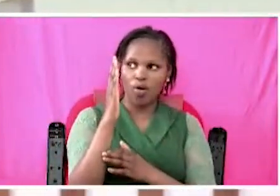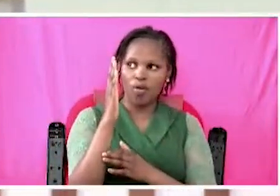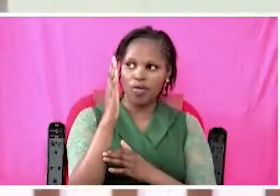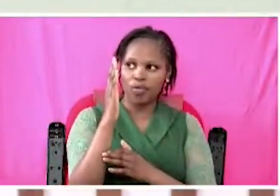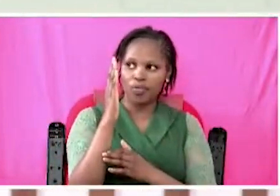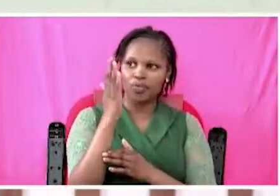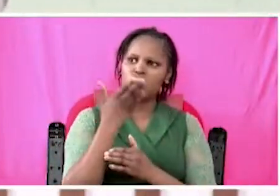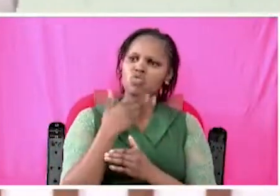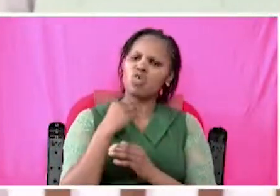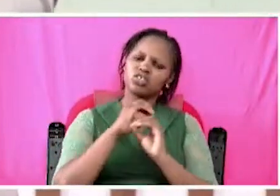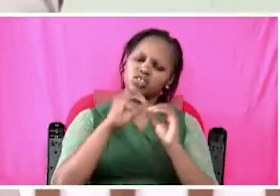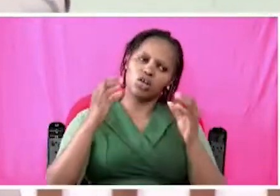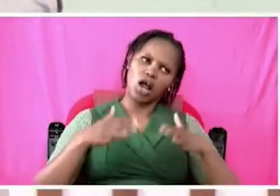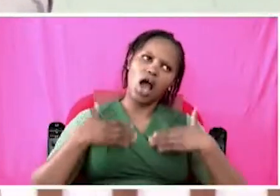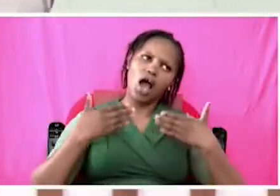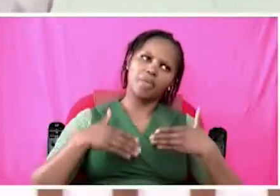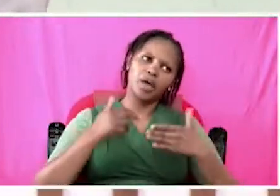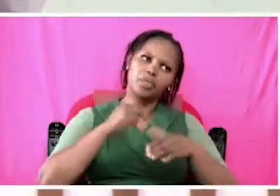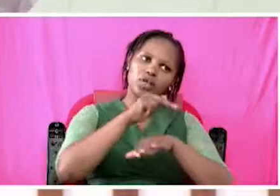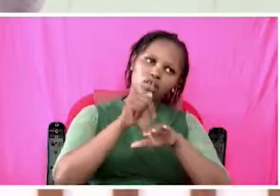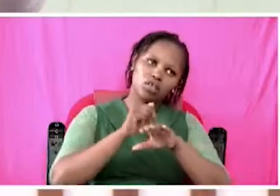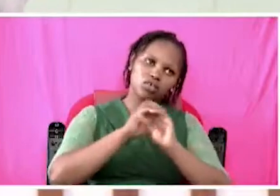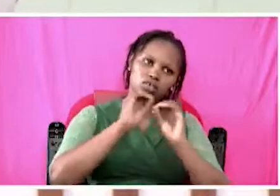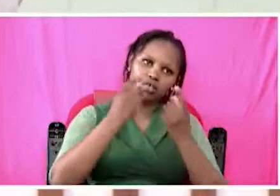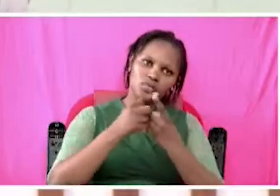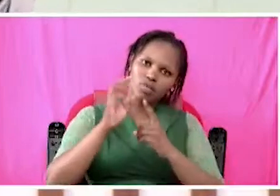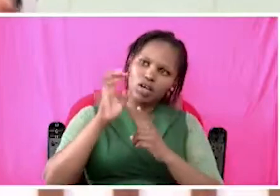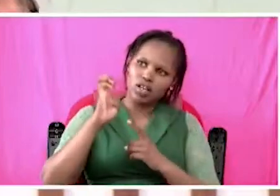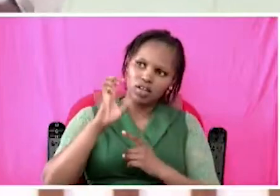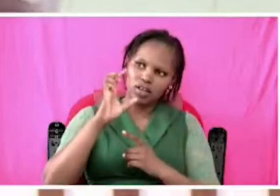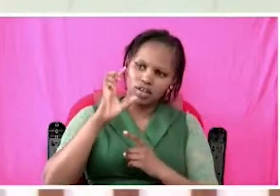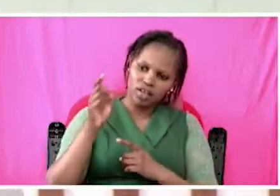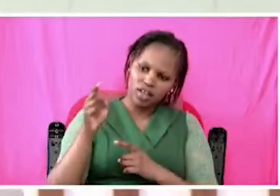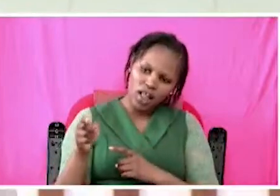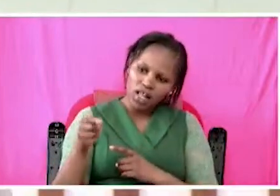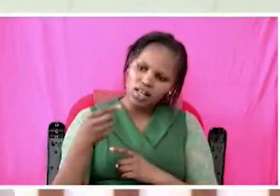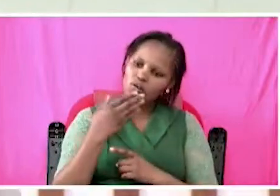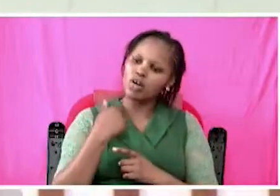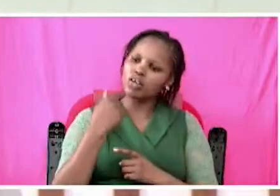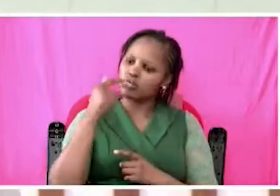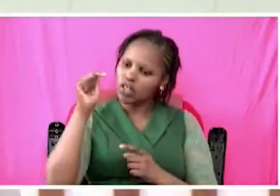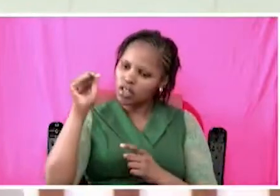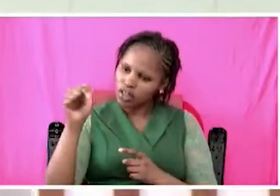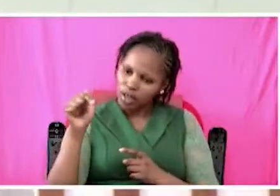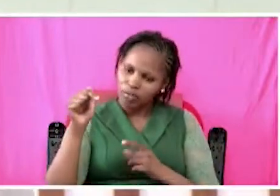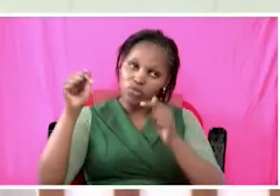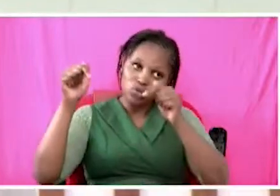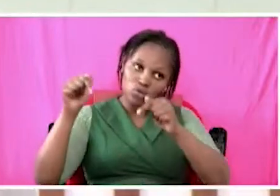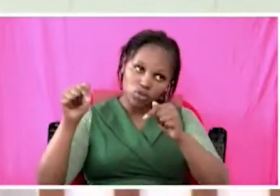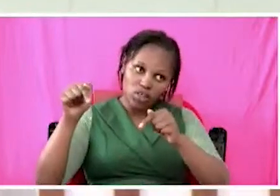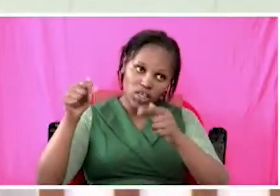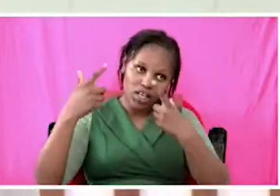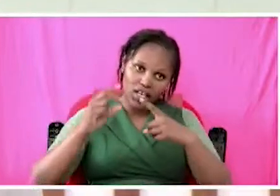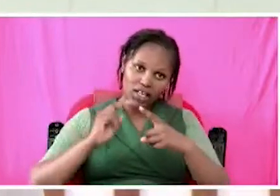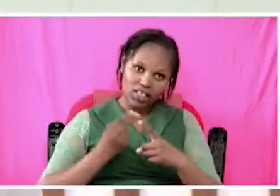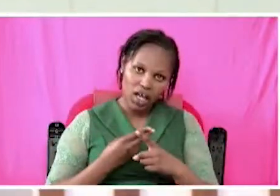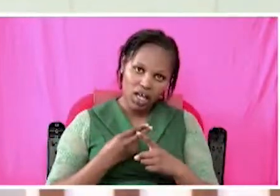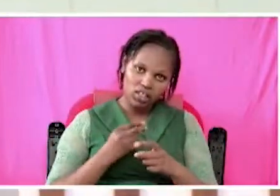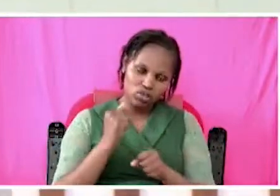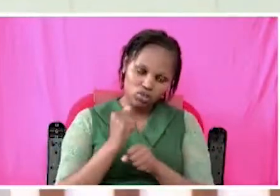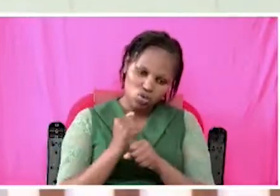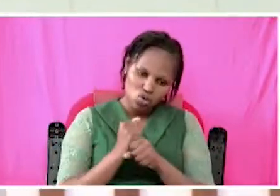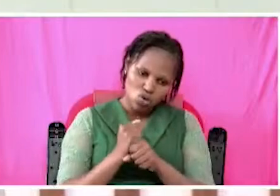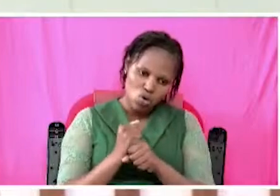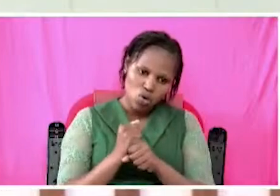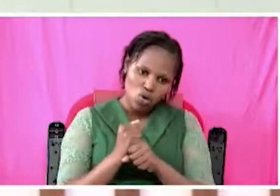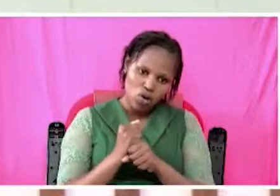was not happy with the nation. But Elijah went on to tell them, today, let us do this simple thing. Let